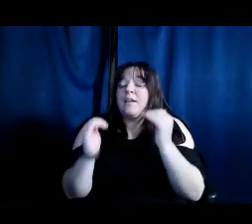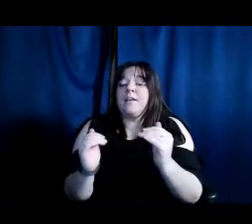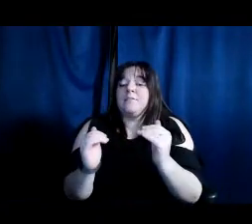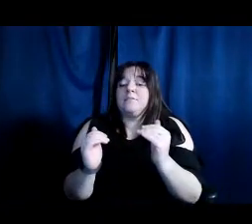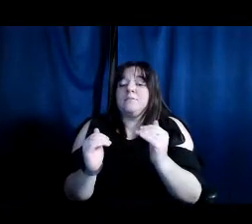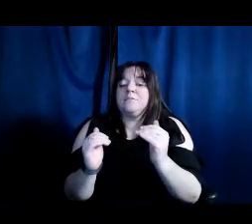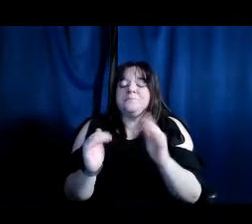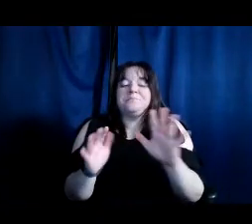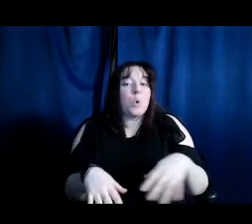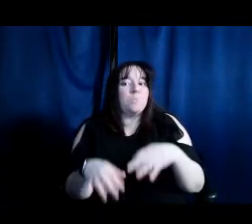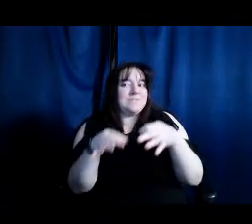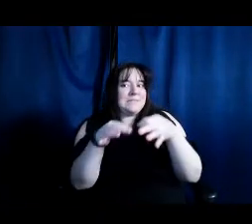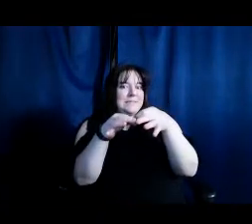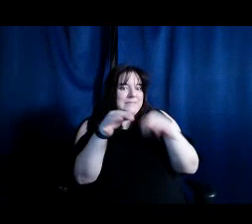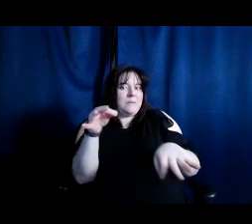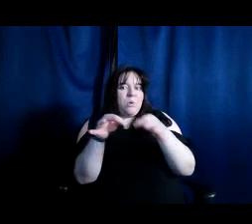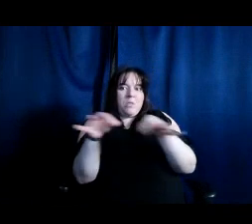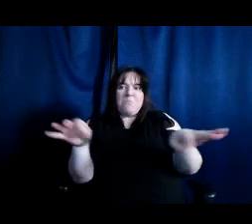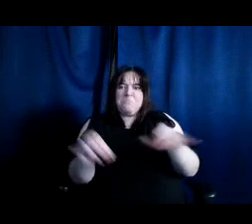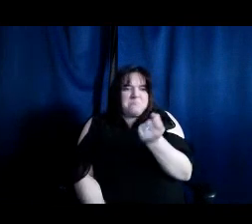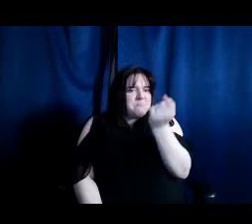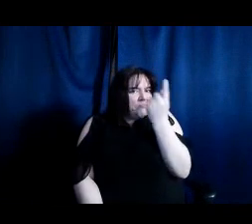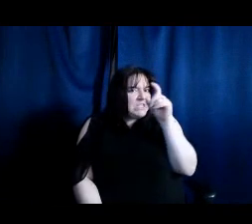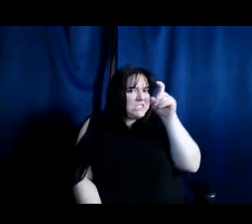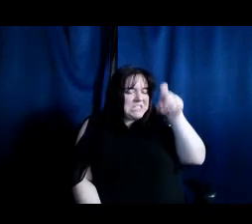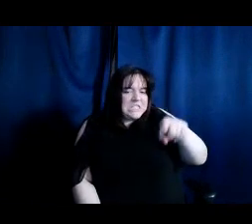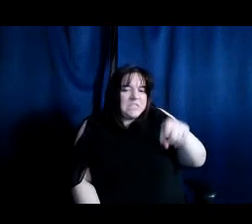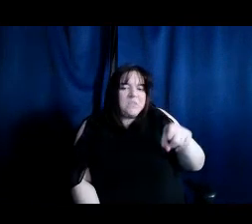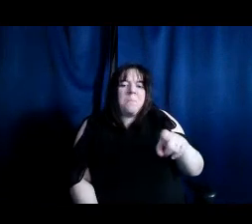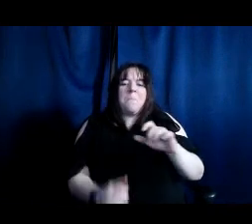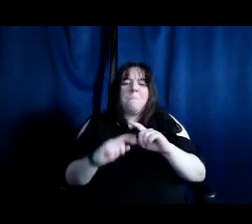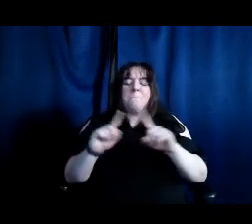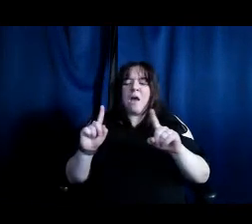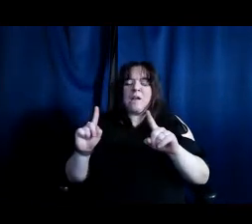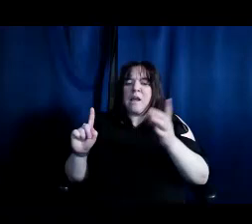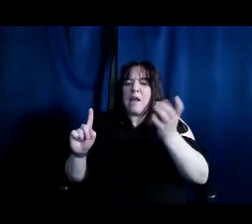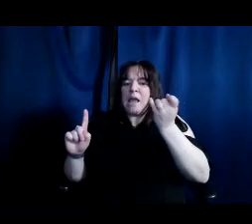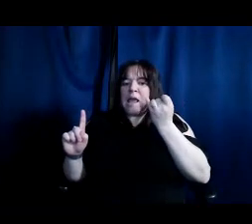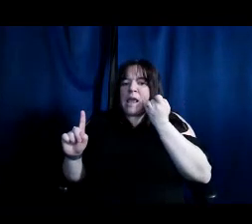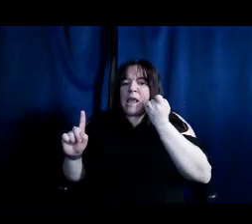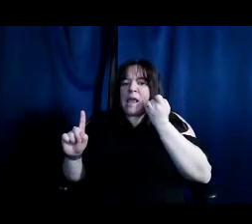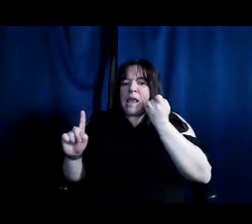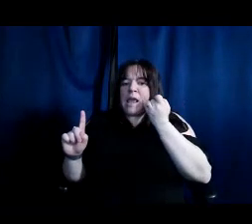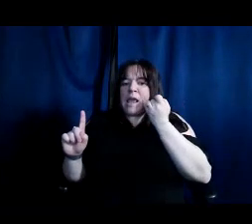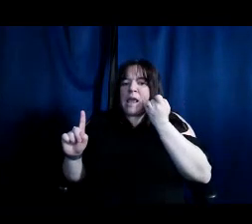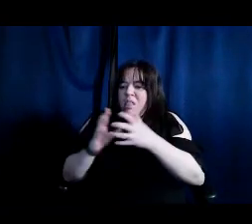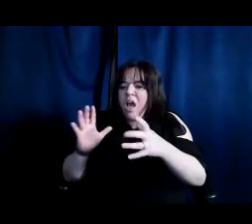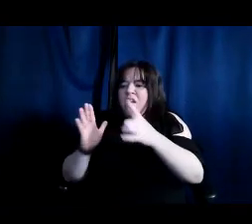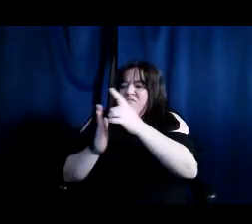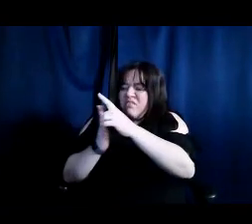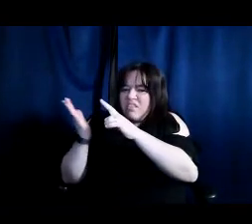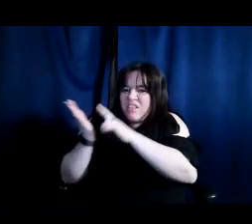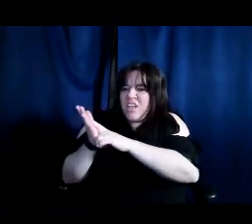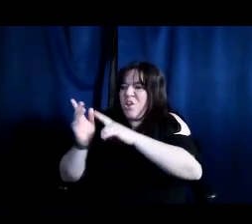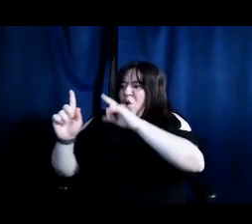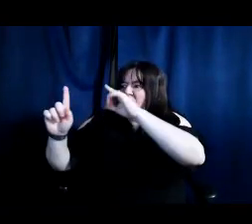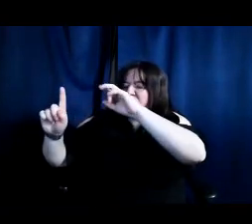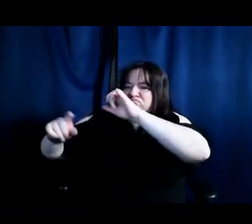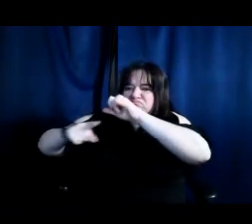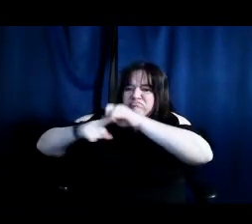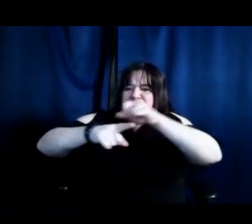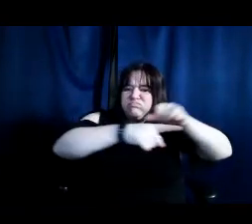is needed, but how can verbiage be simplified when there's a lot of legal verbiage references